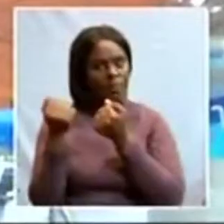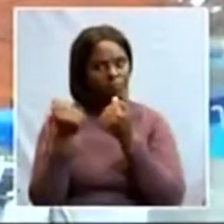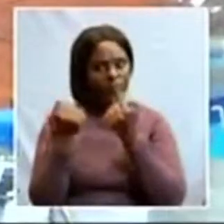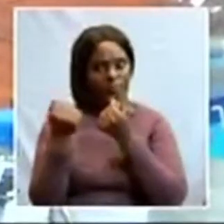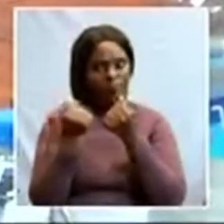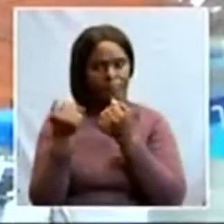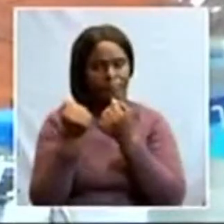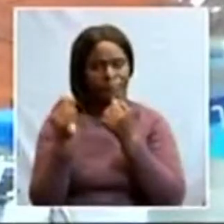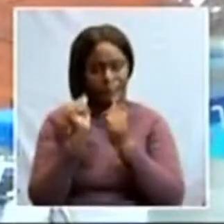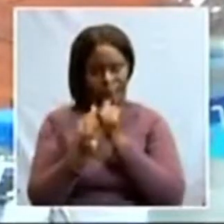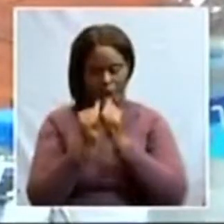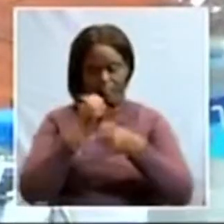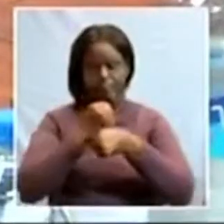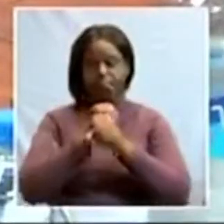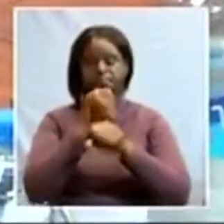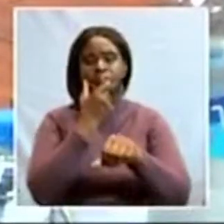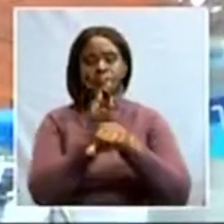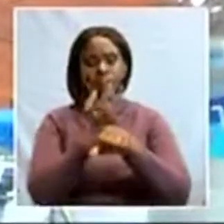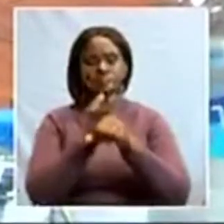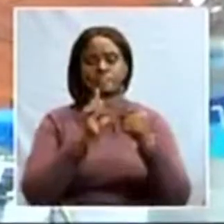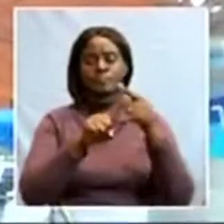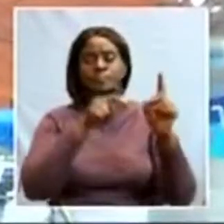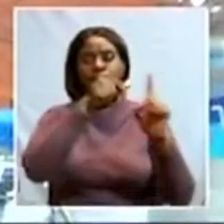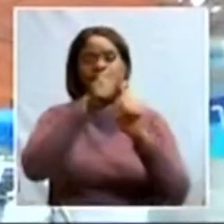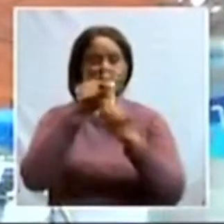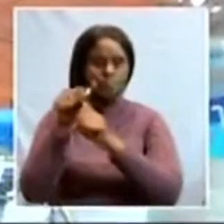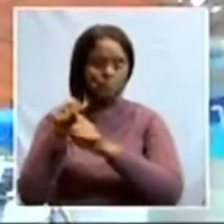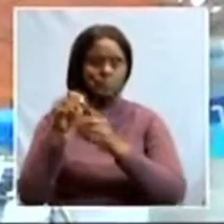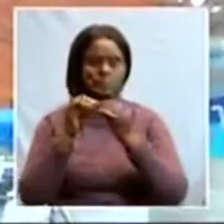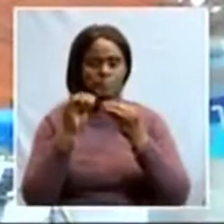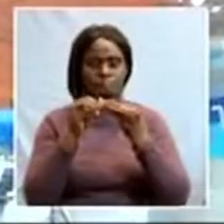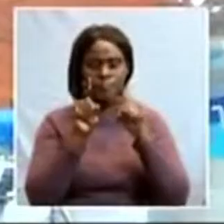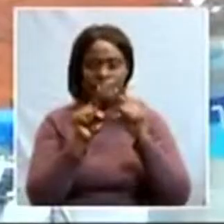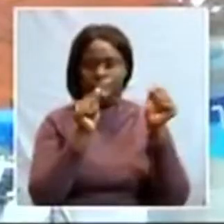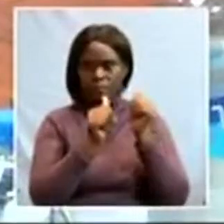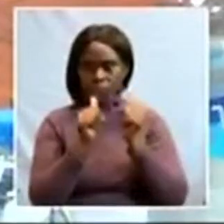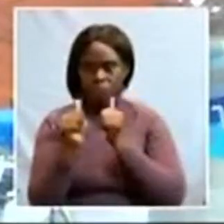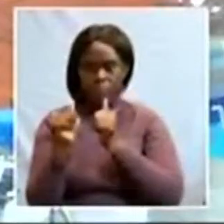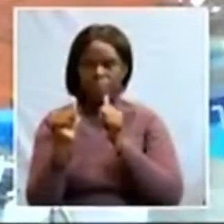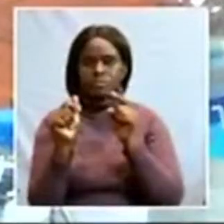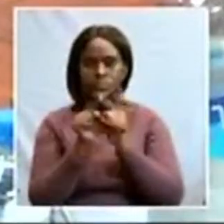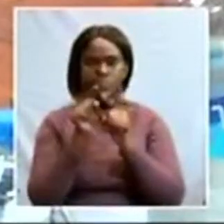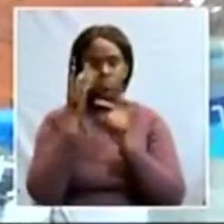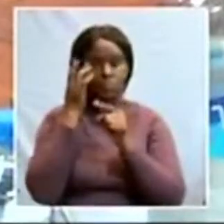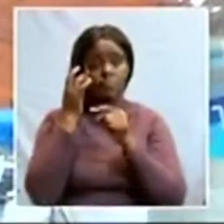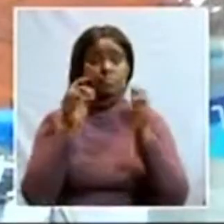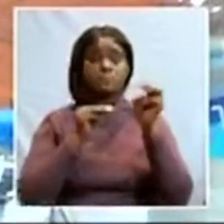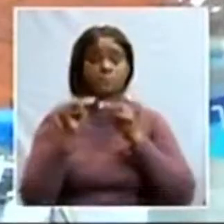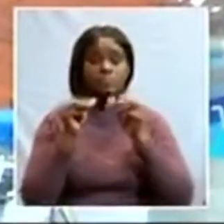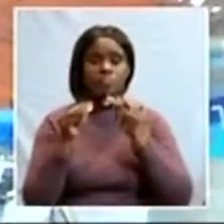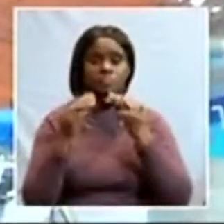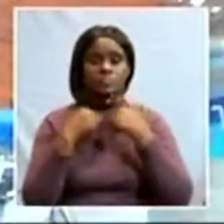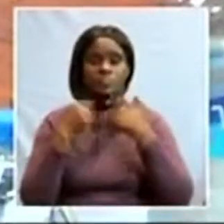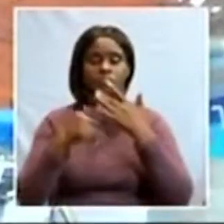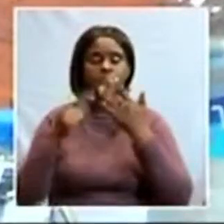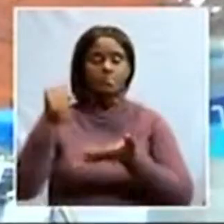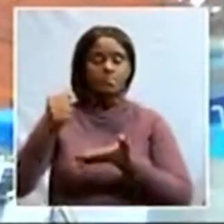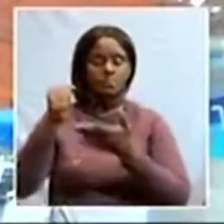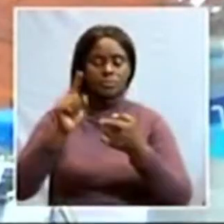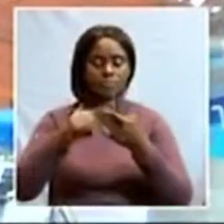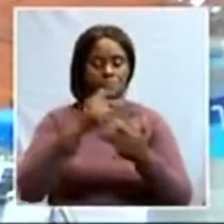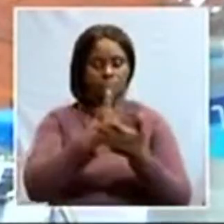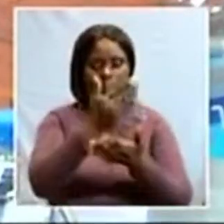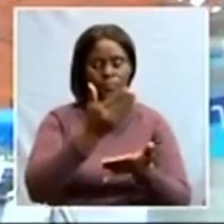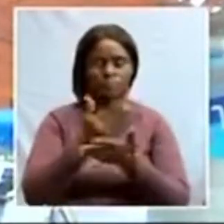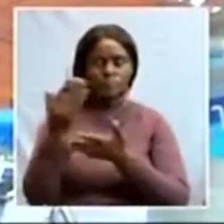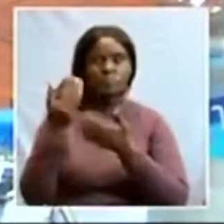vehicles, which made it difficult to meet the target. Action taken: management has budgeted to procure one